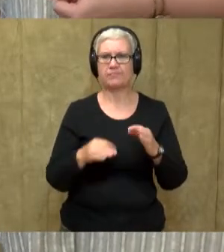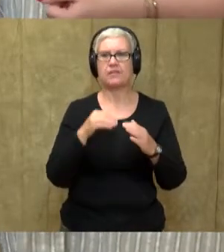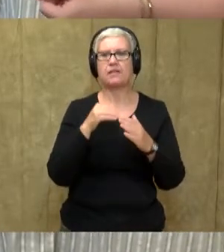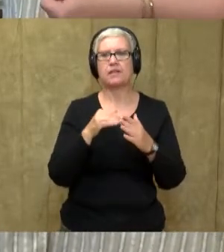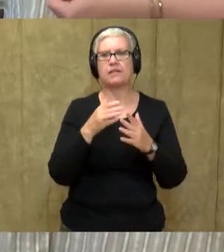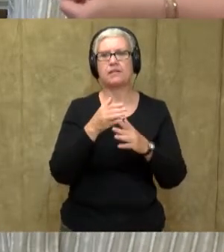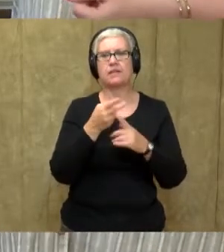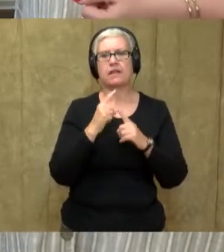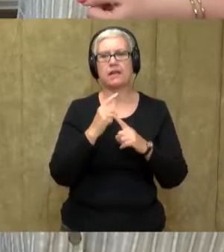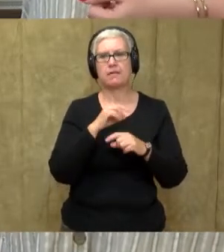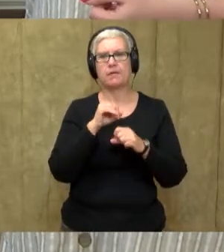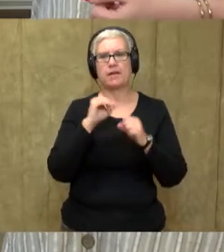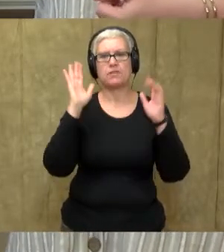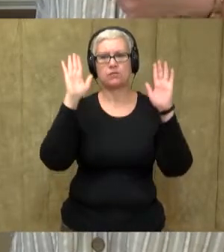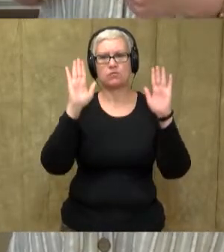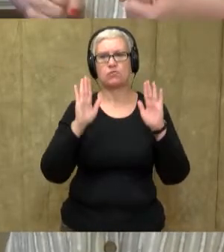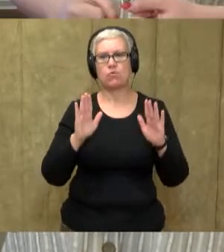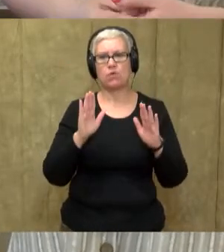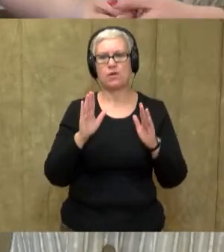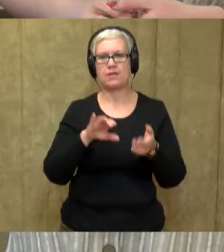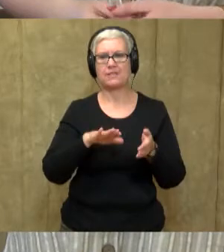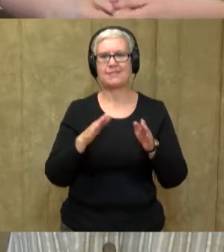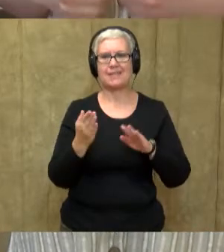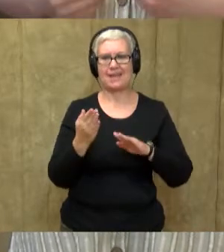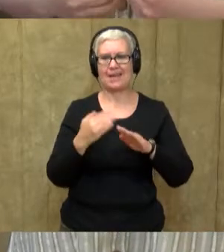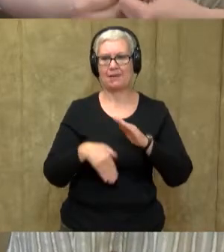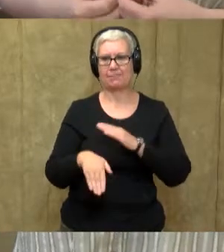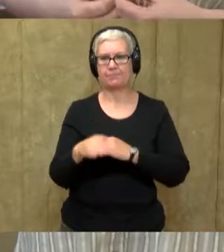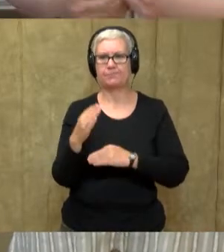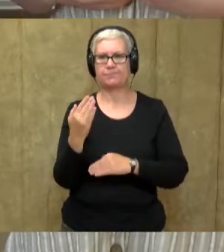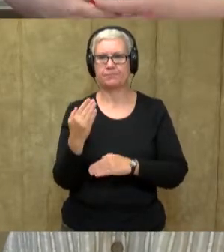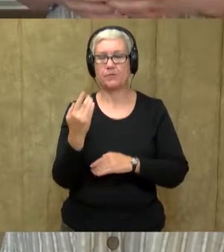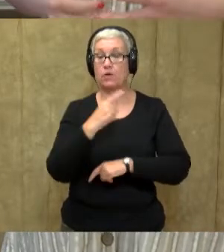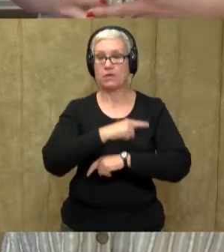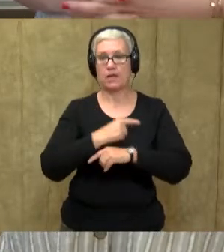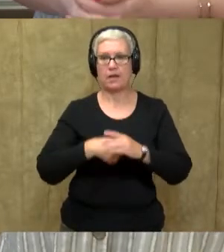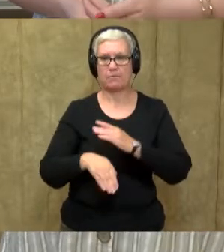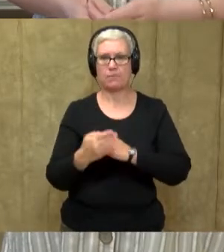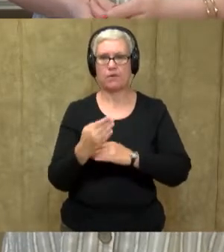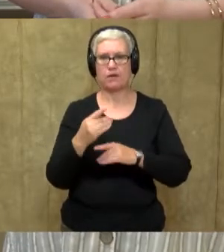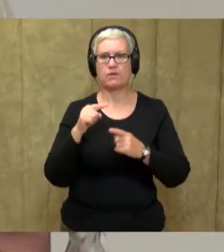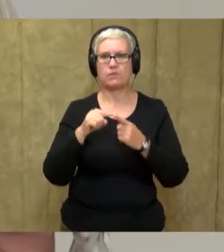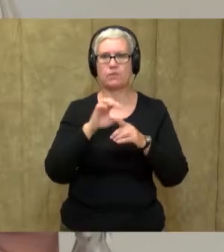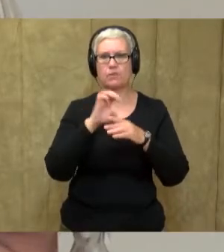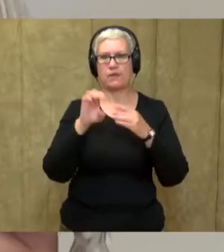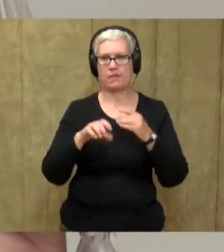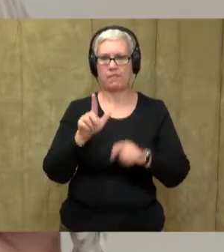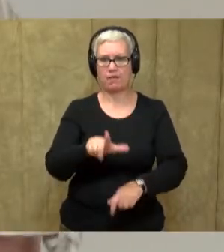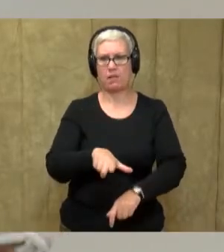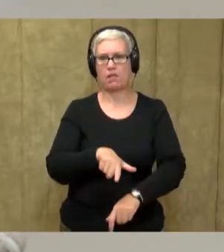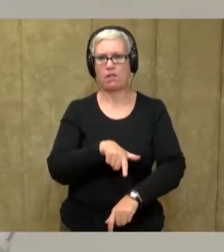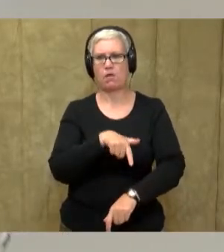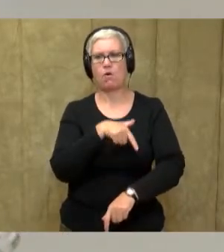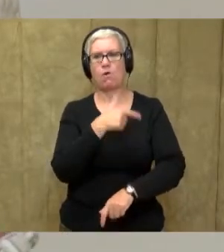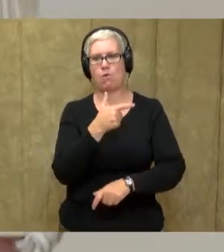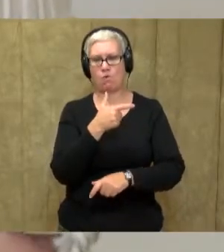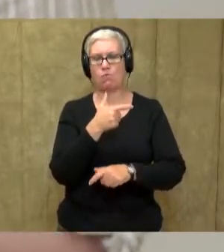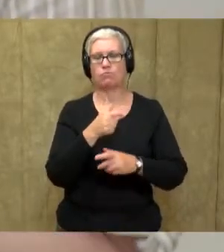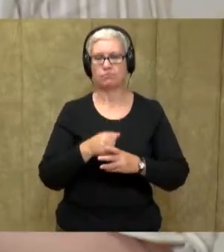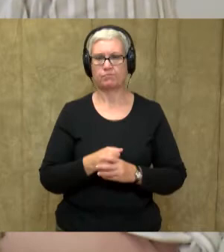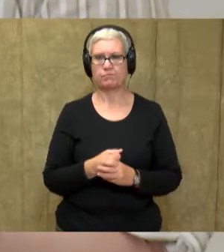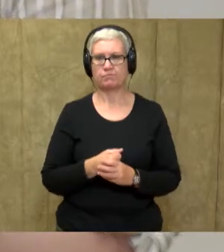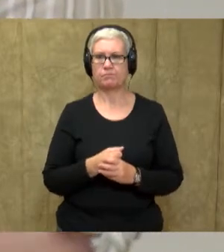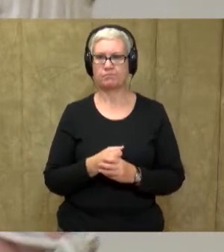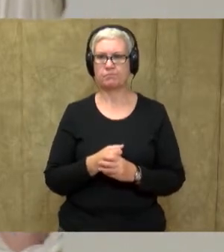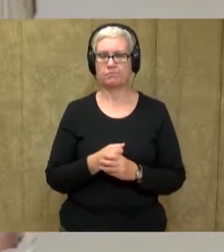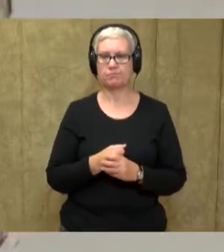doing here. He first gave this address on the steps of the Lincoln Memorial. So he is literally standing right